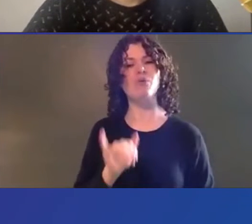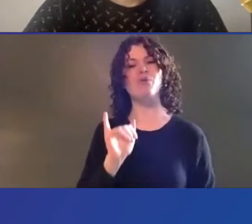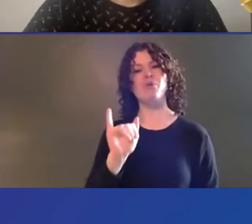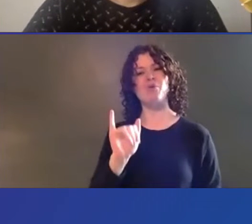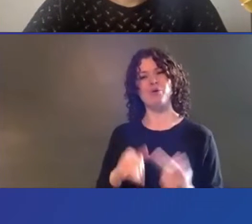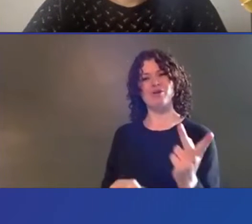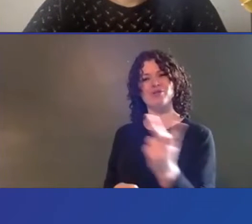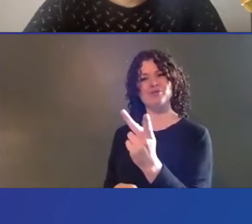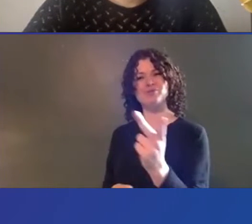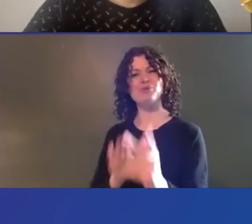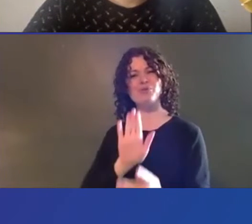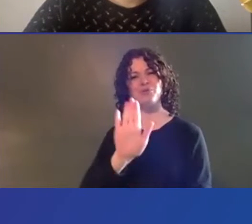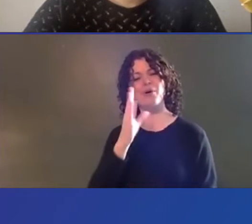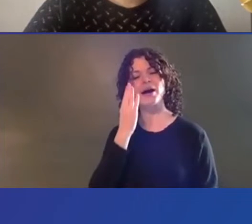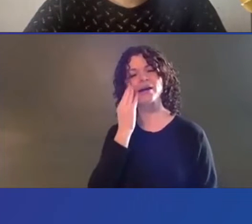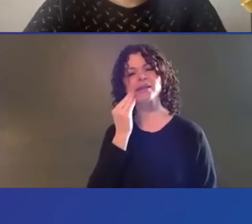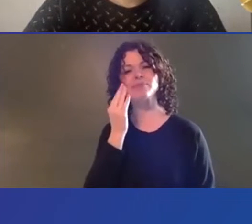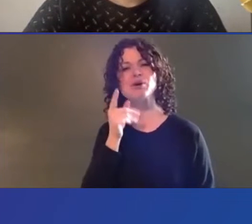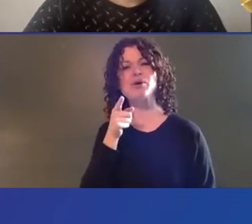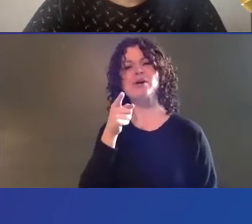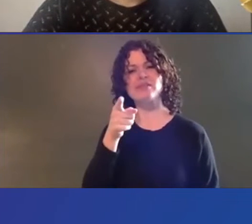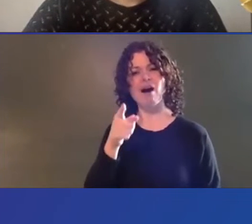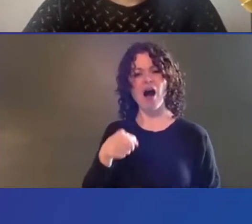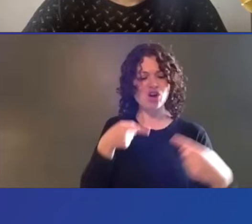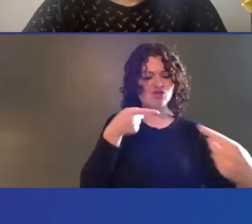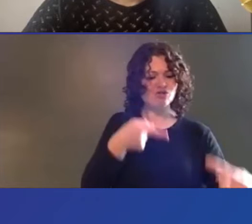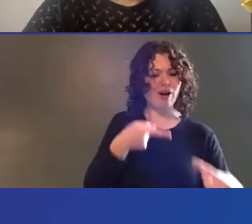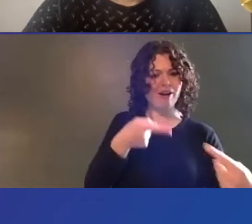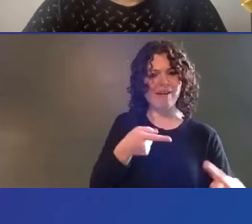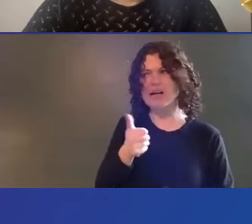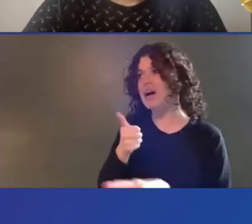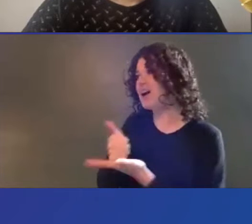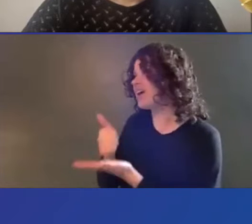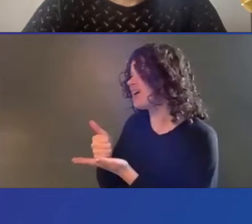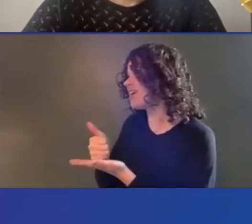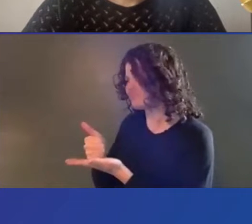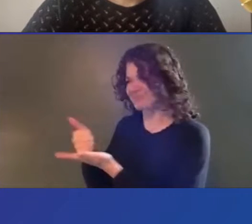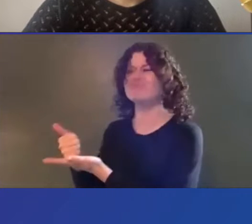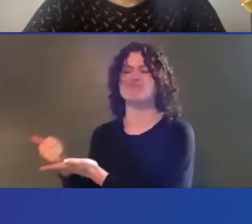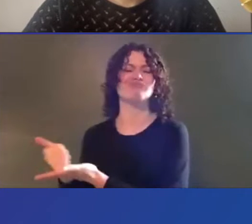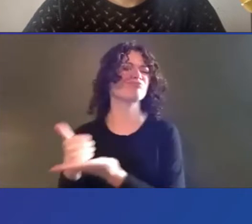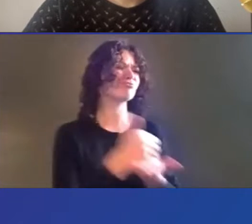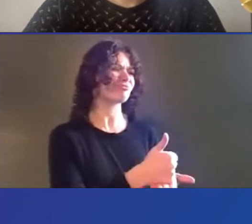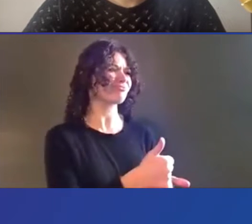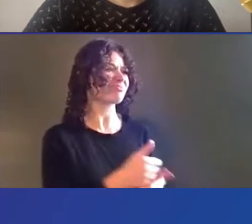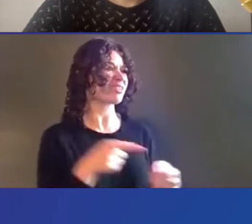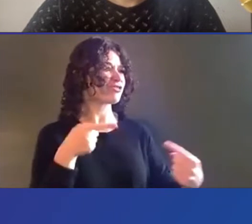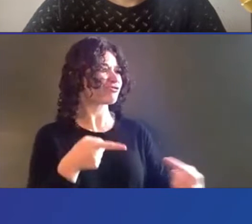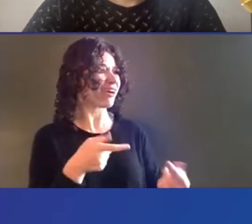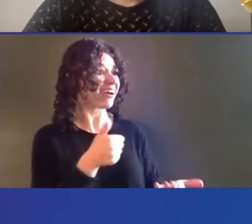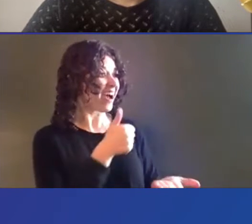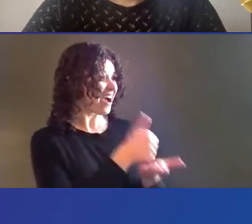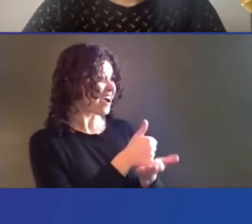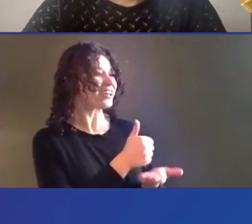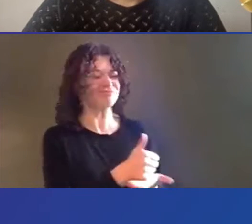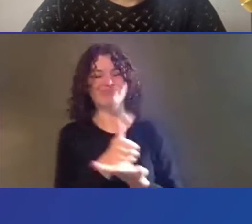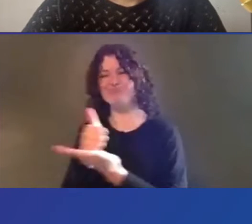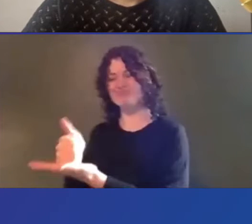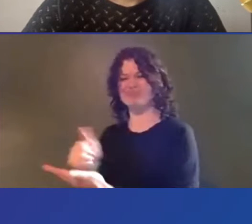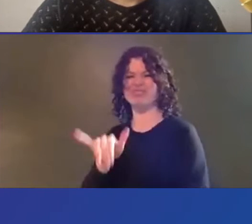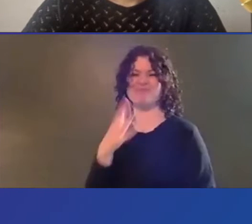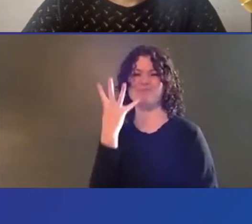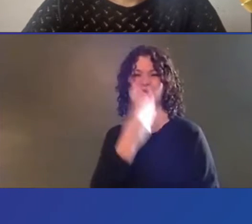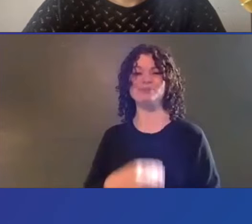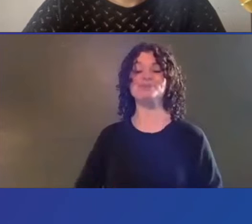of your experiences and how you've connected with each other and supported each other. It's really wonderful to hear. So I want to just actually jump